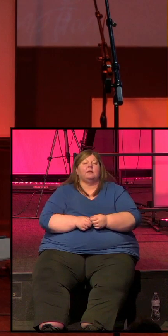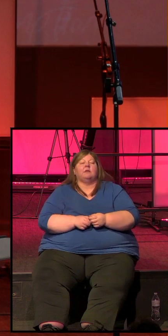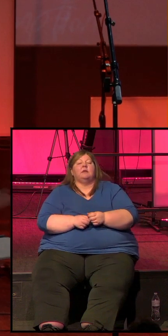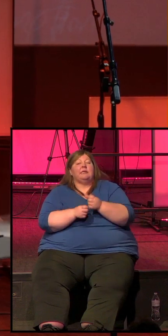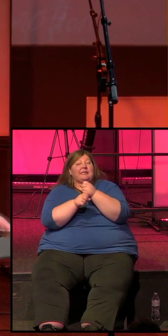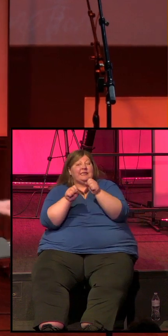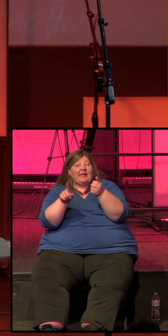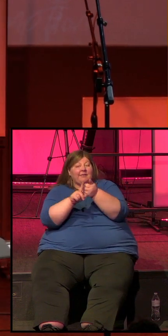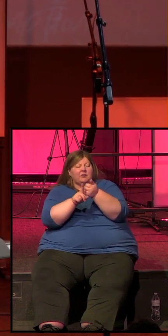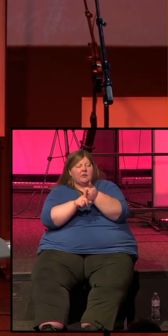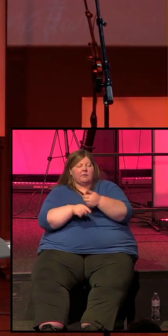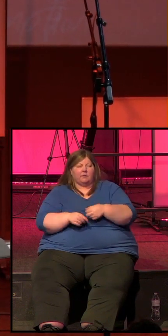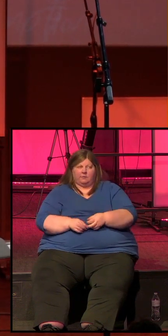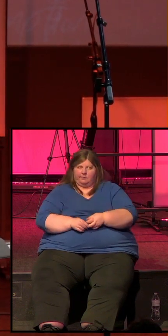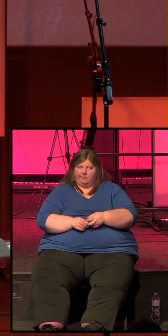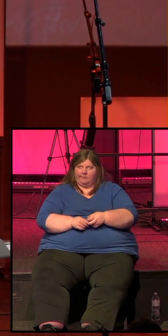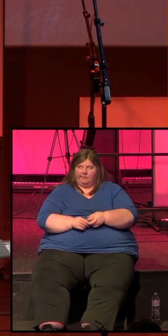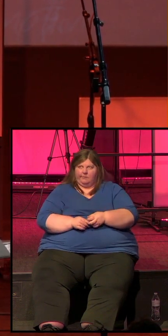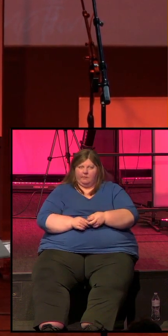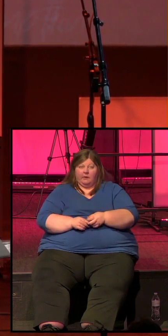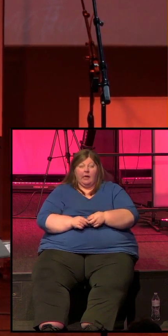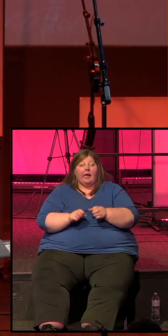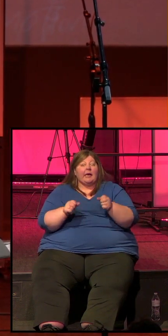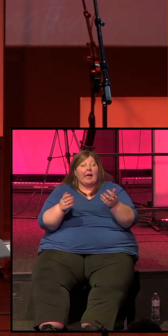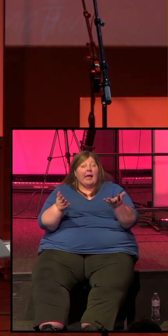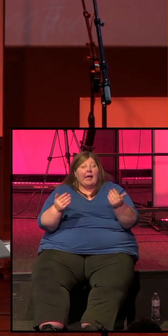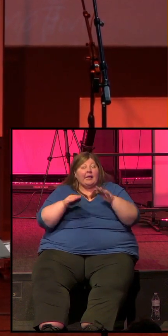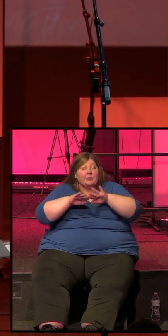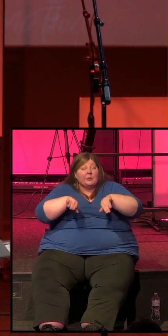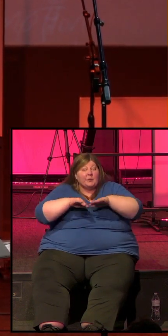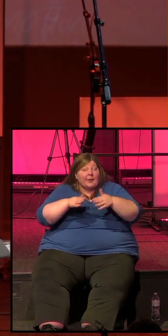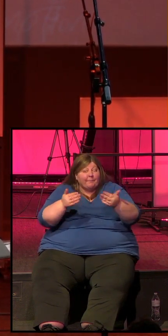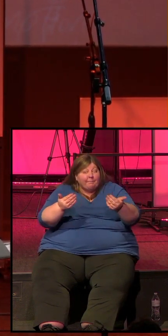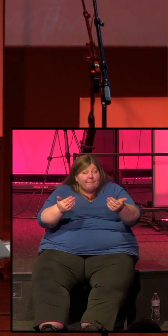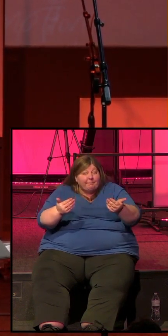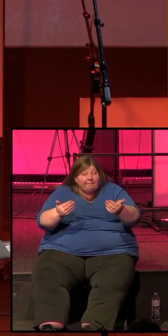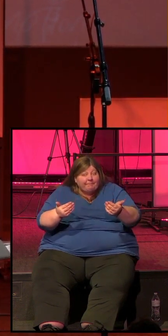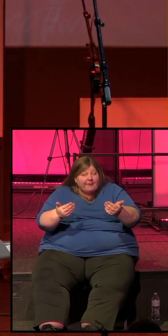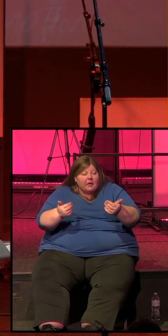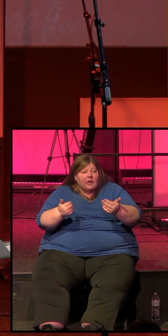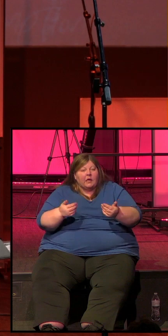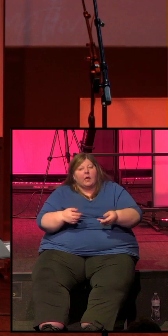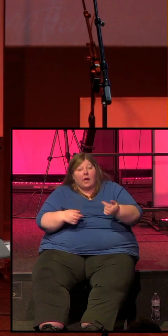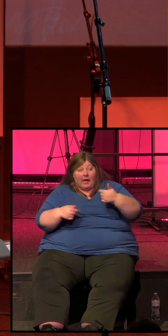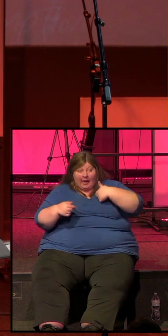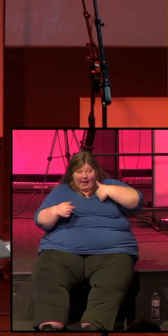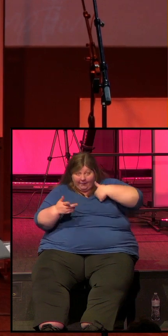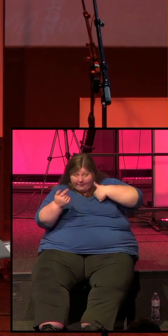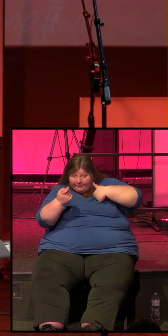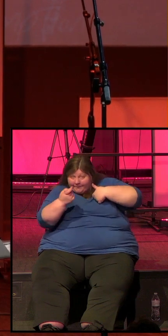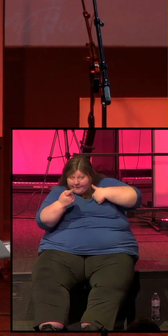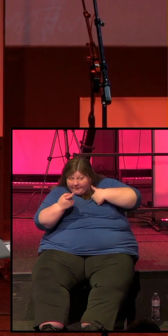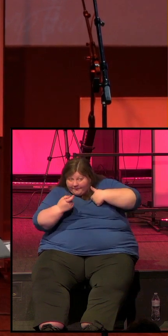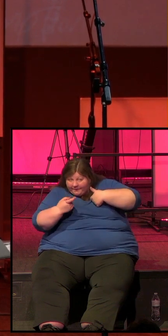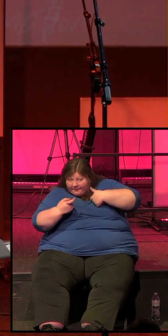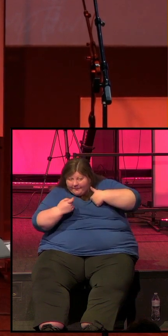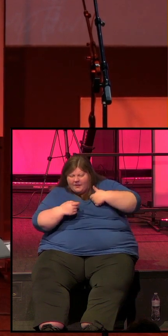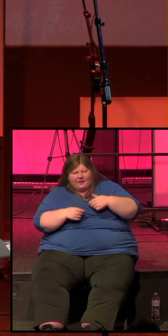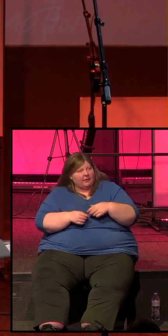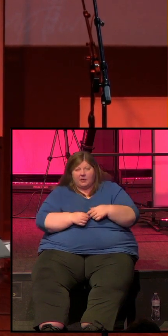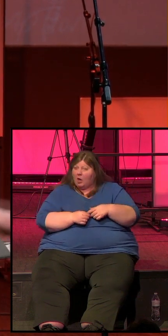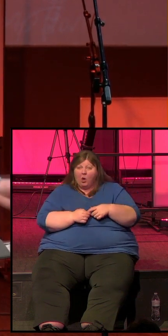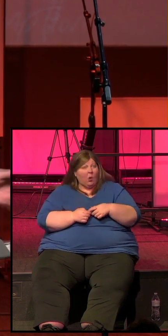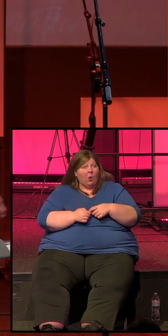Save yourself. I mean, imagine, hey, can you swim back to the pier? I'm over here. Can you swim?